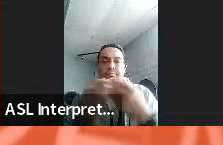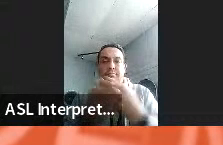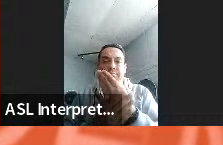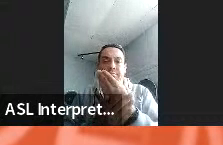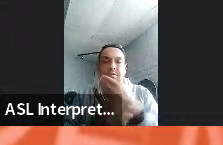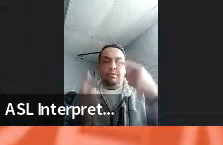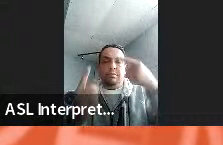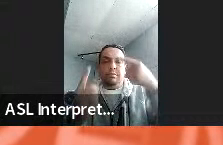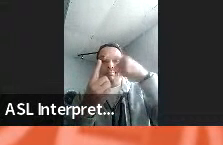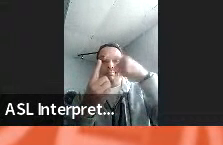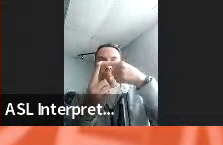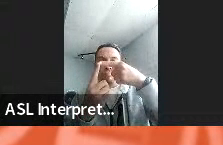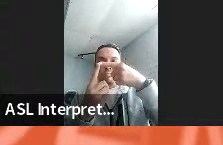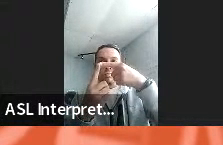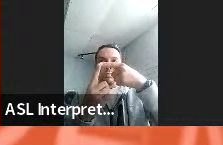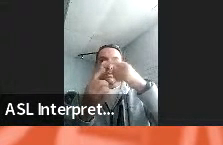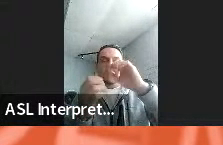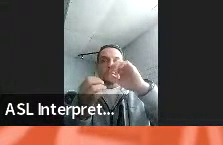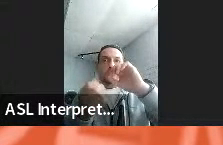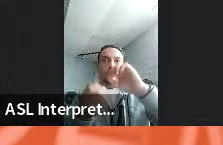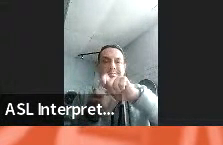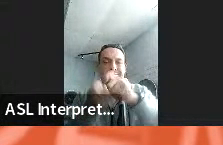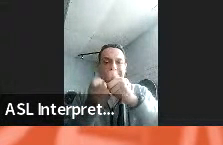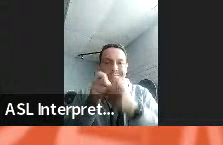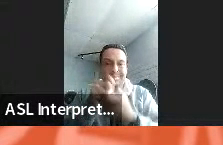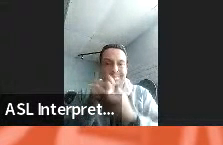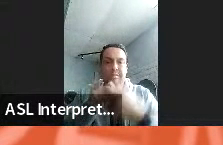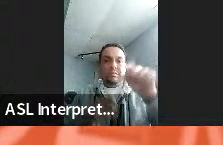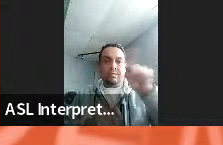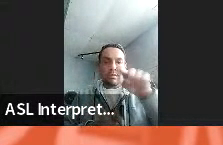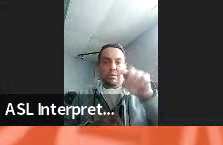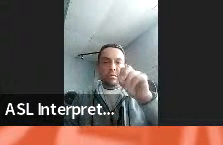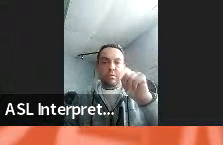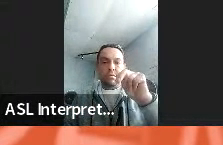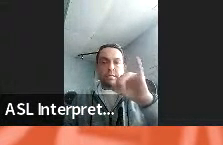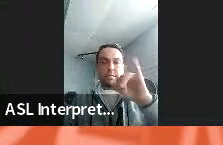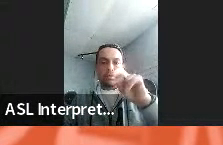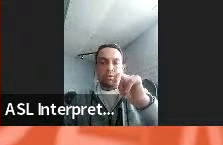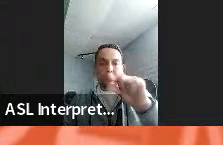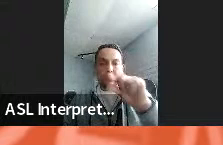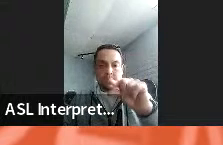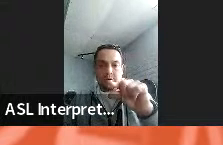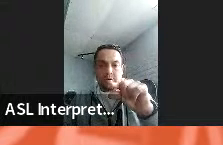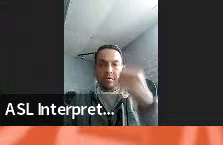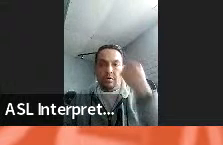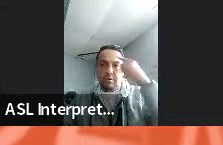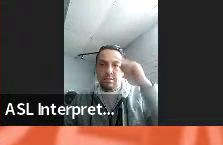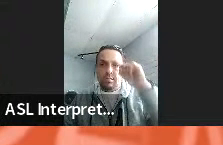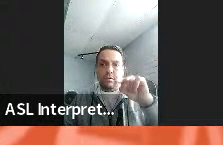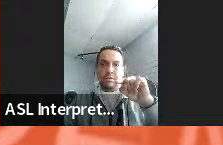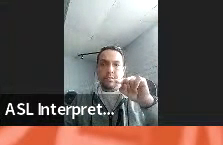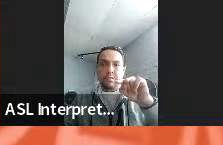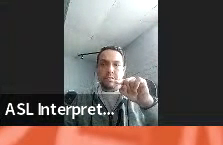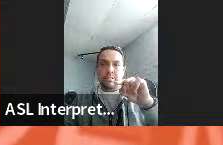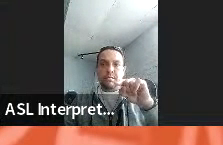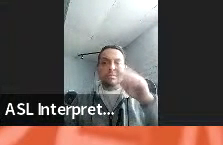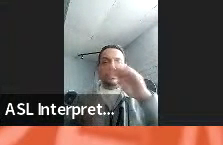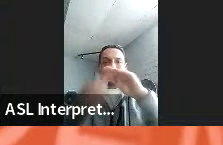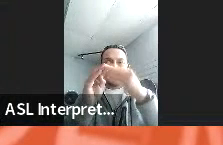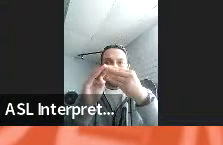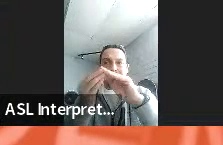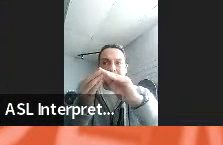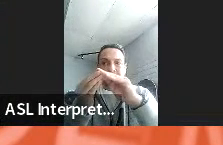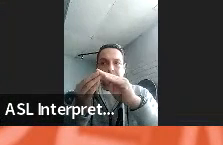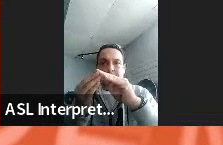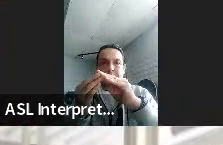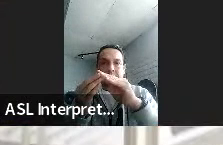ways that zoning might be getting in the way or creating confusion for a particular emerging industry that can help the city accelerate its recovery. Next